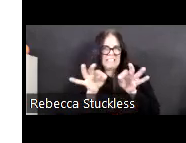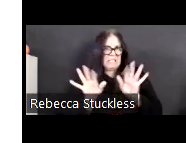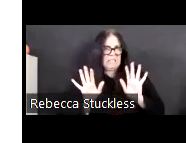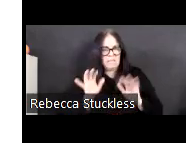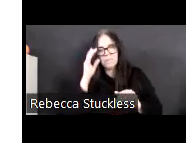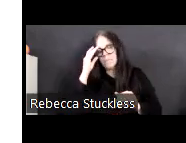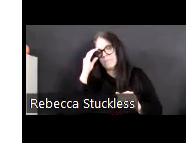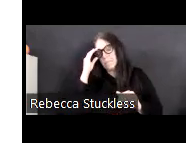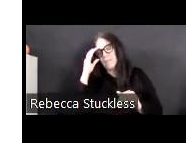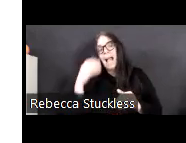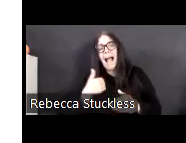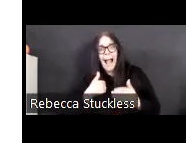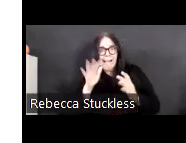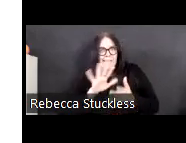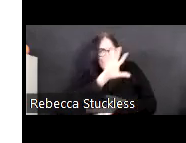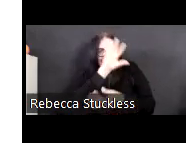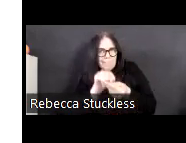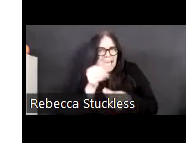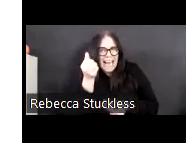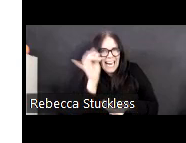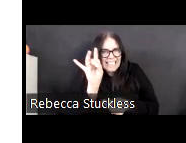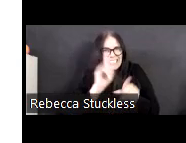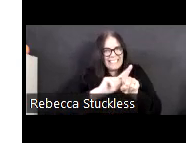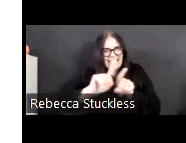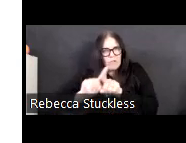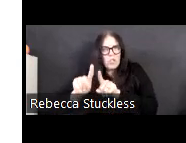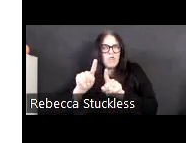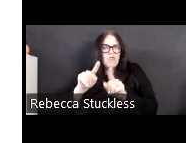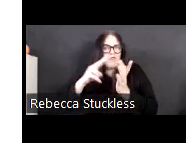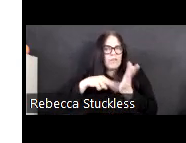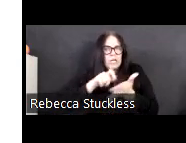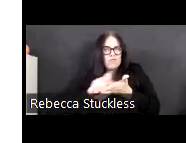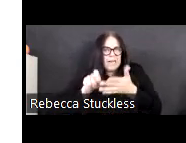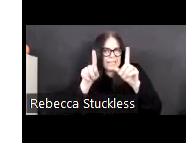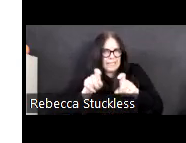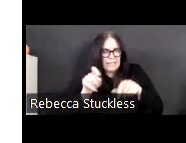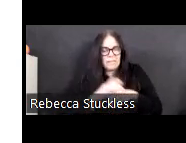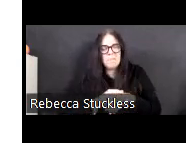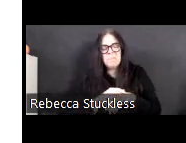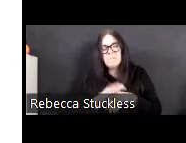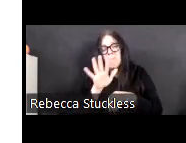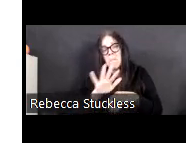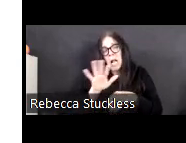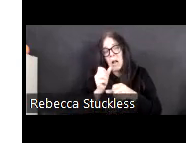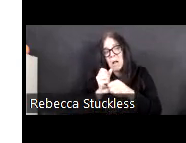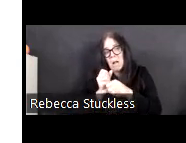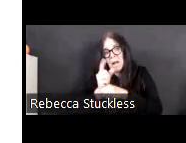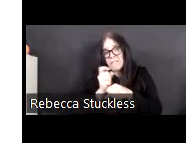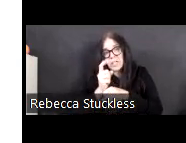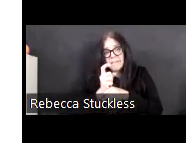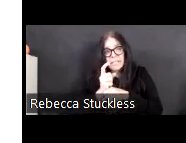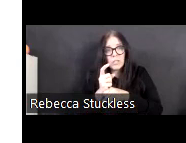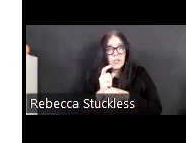a battery of 18 reading and writing tests. About every year, 40 to 50 of